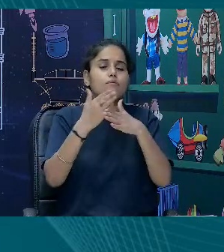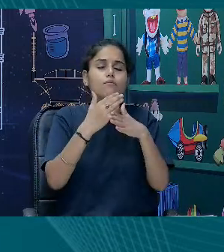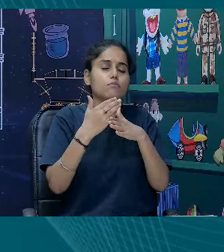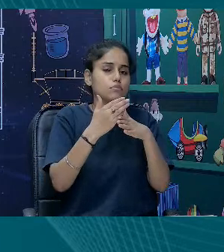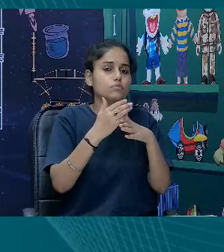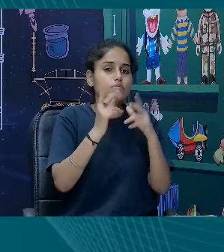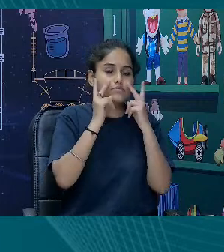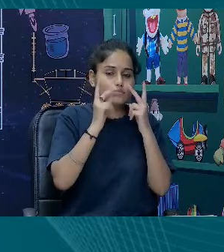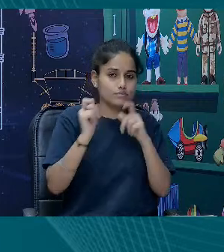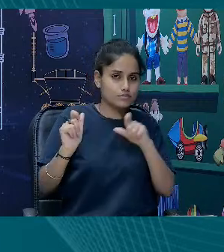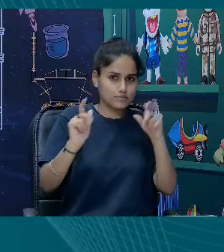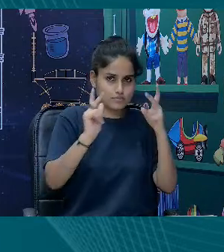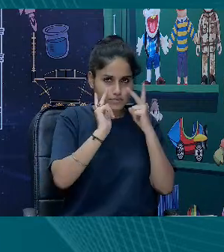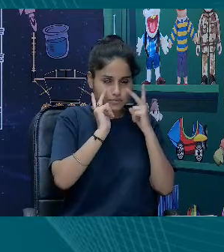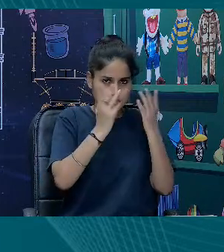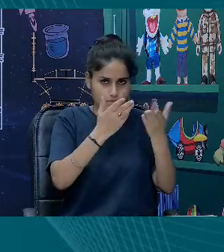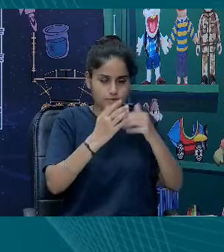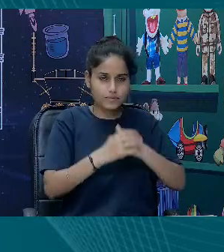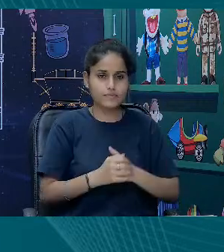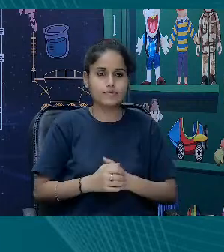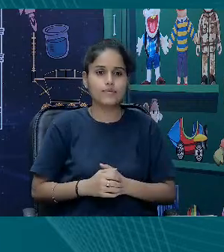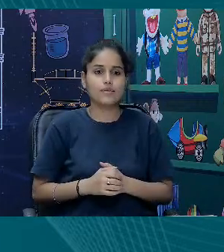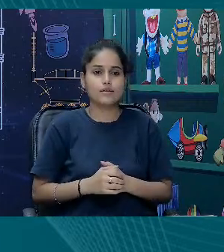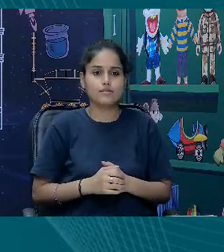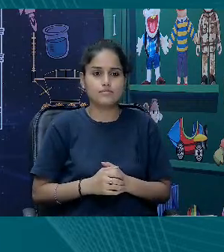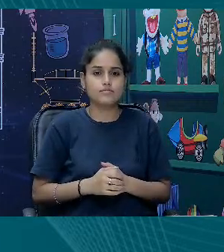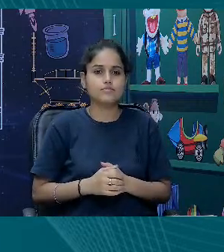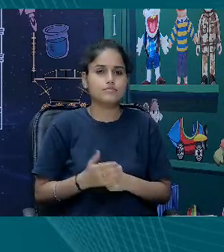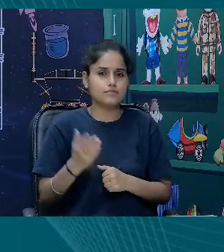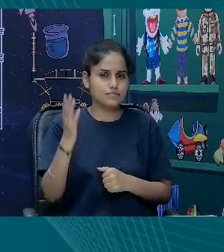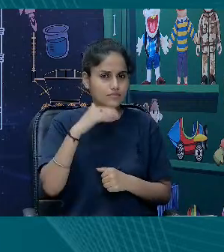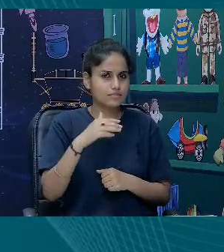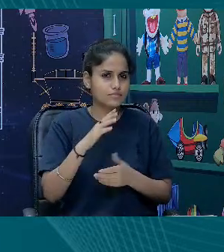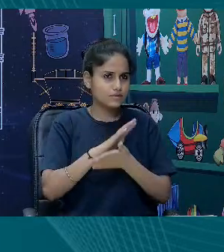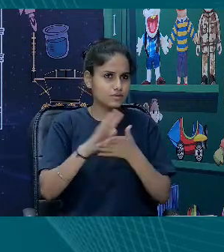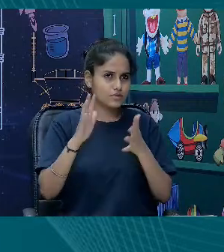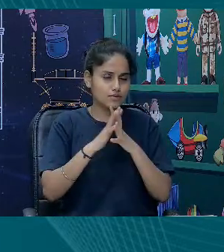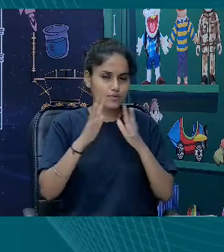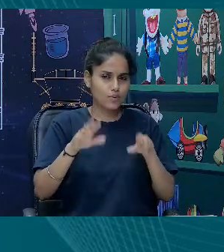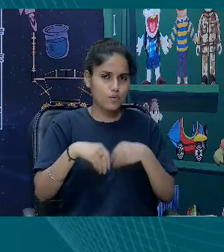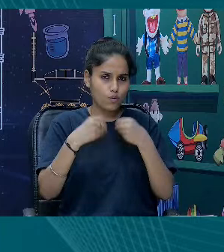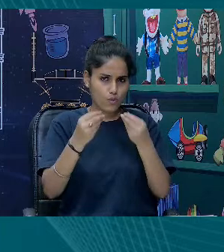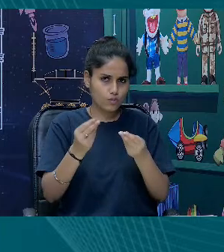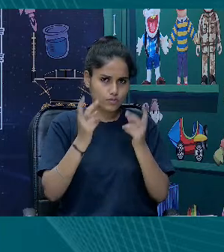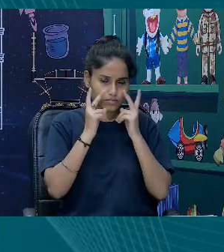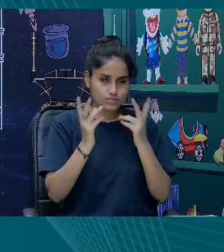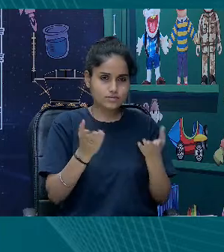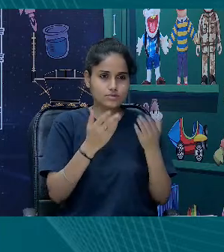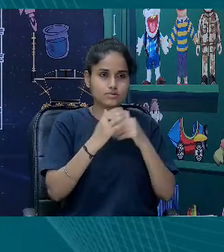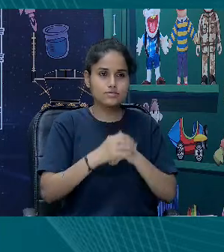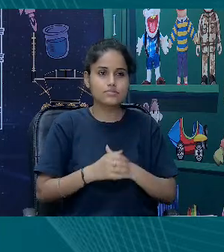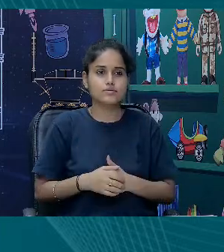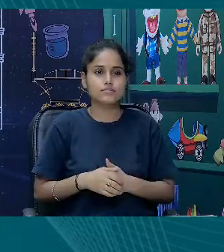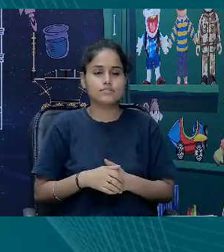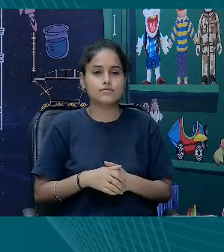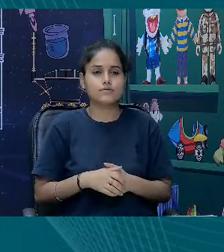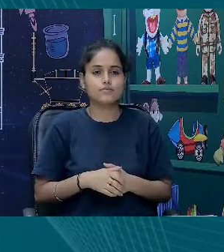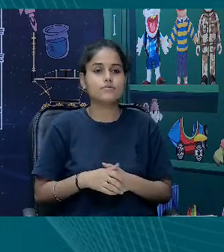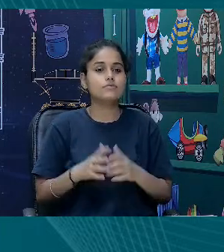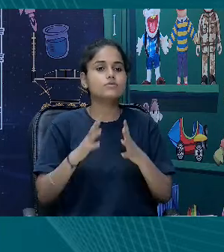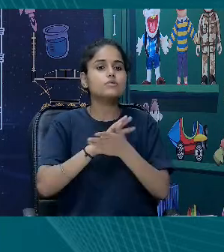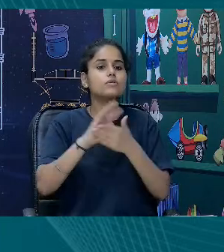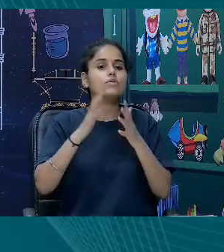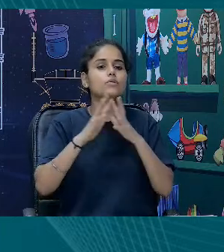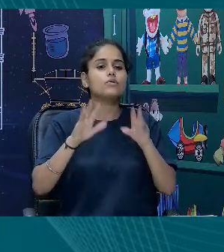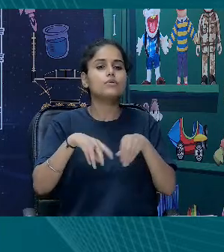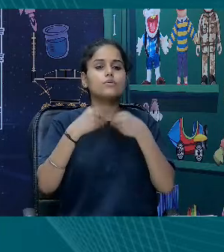through the screen. So, shall we move toward the homework? Yes. So, homework